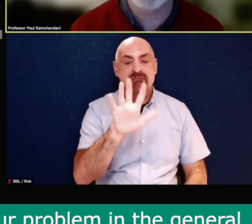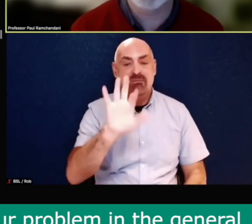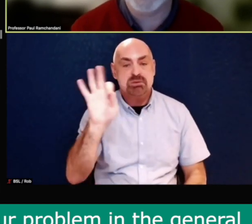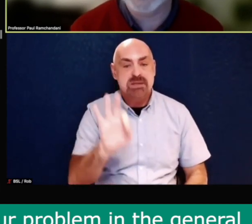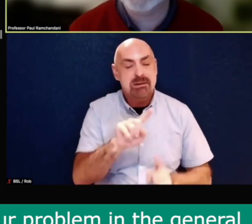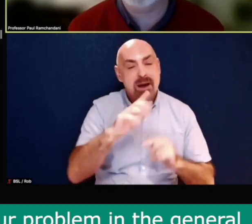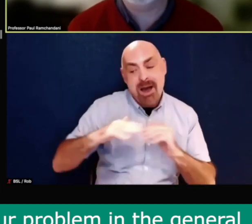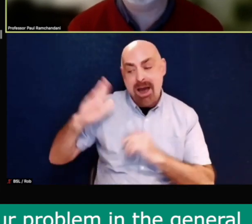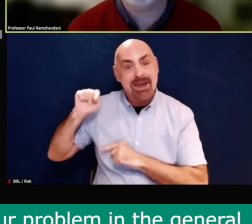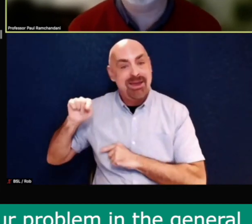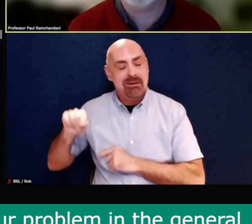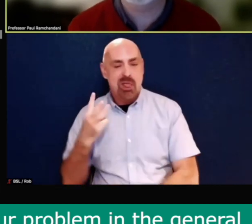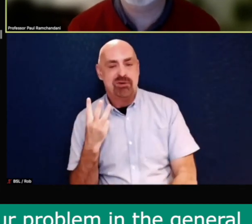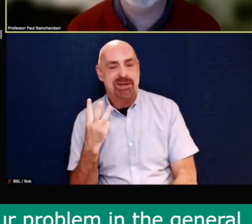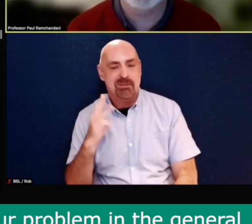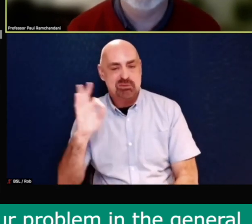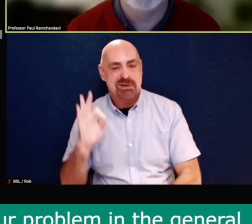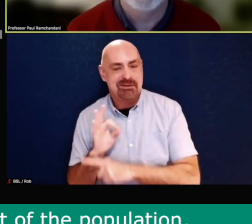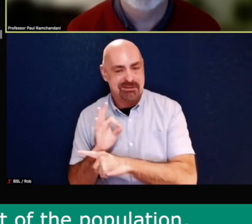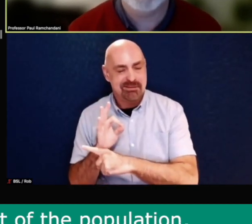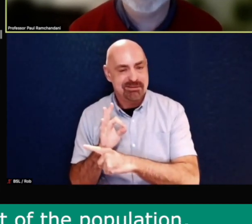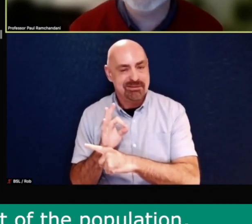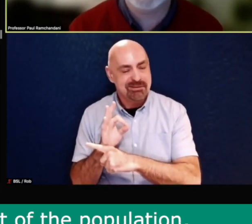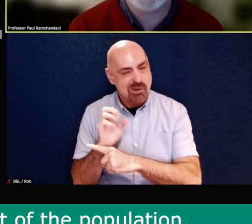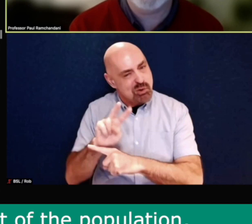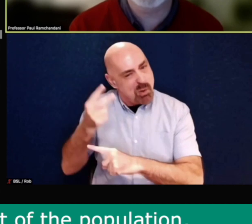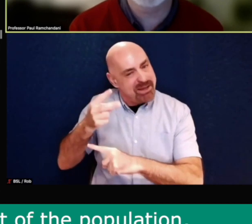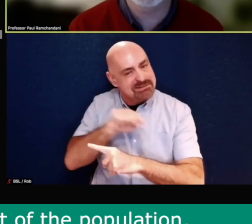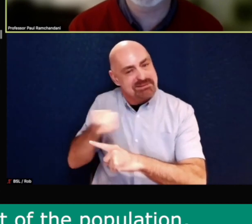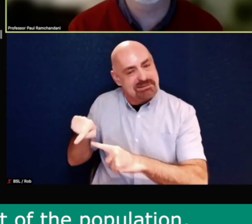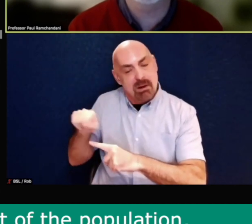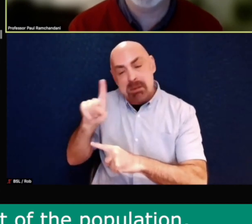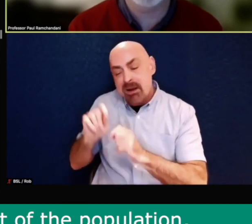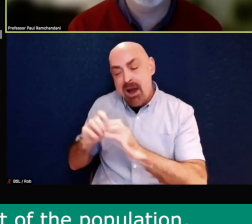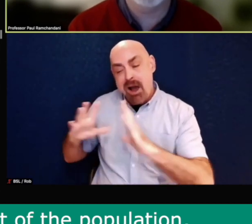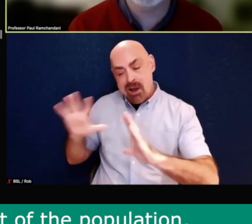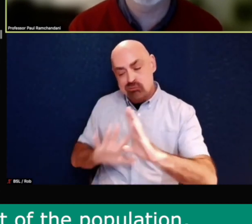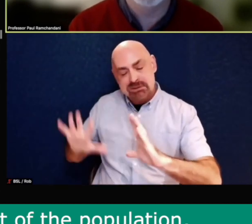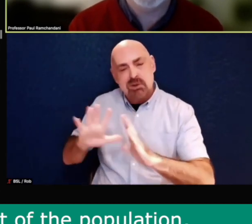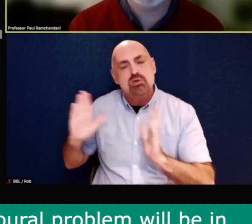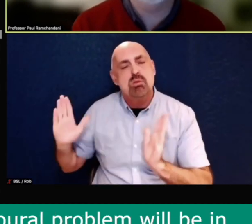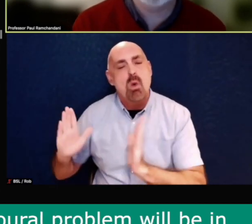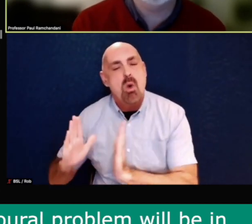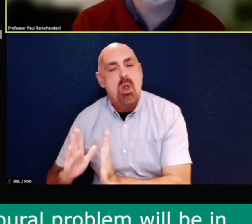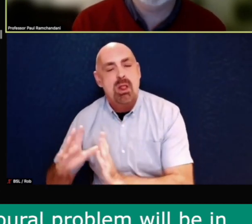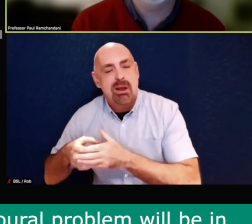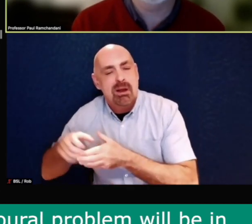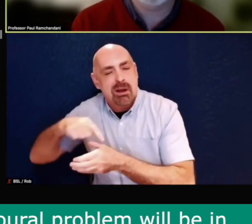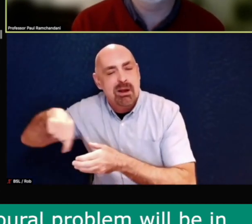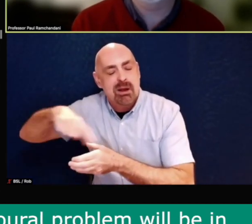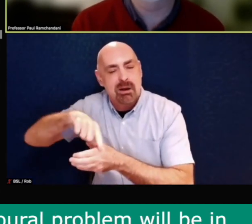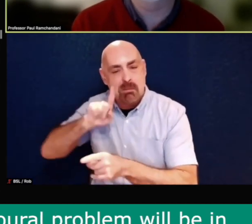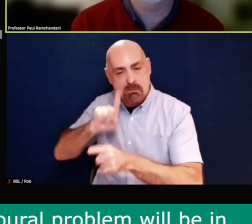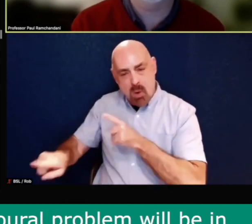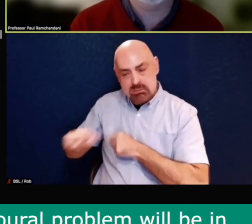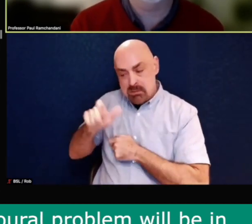higher risk group, it's 3, so twice the amount. But because that high risk group is a small part of the population, actually most people